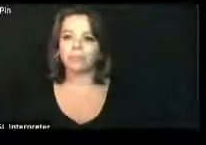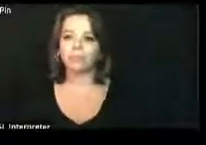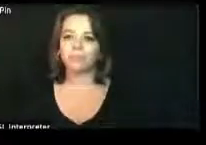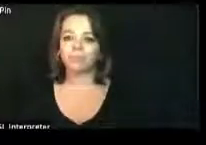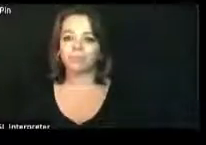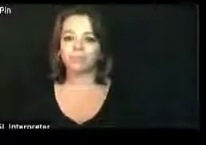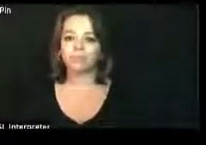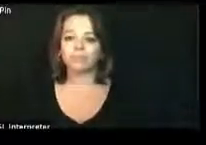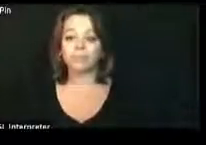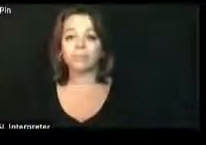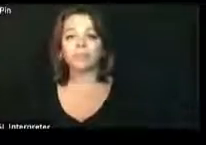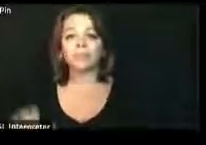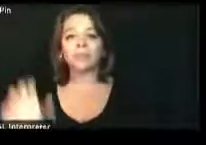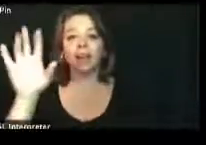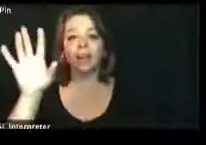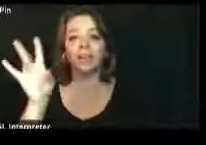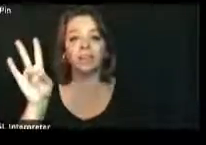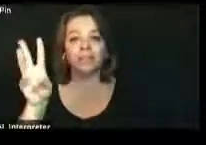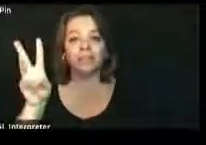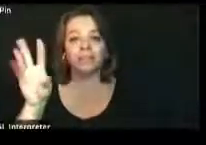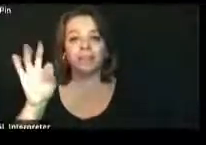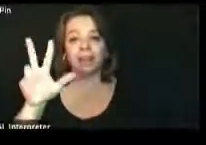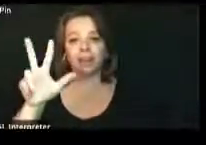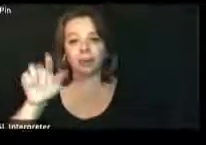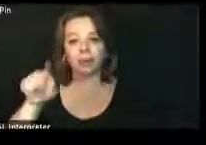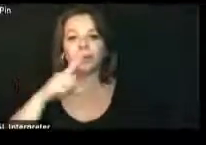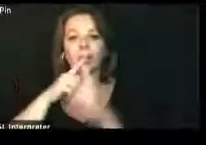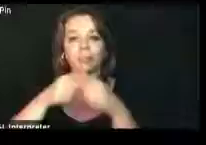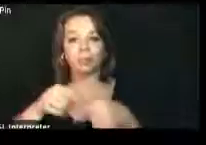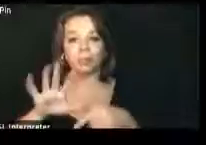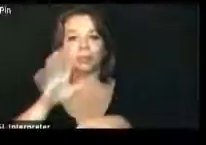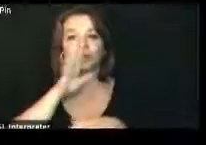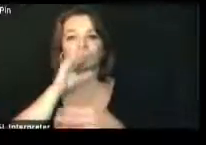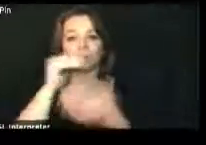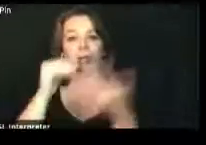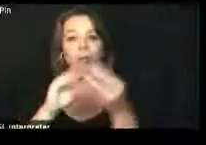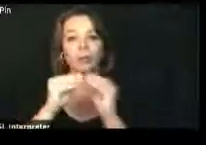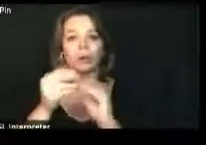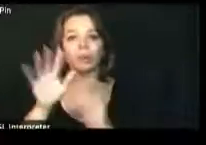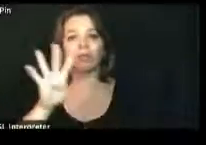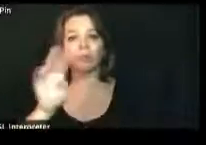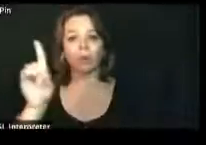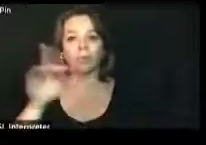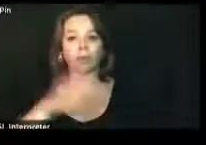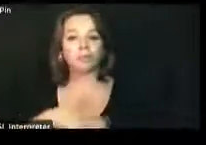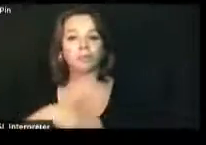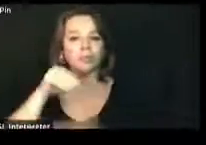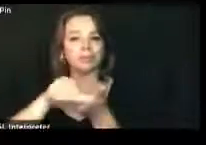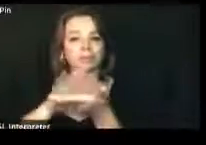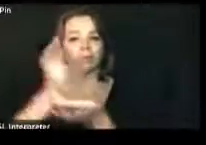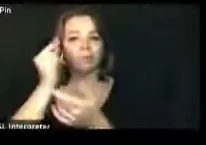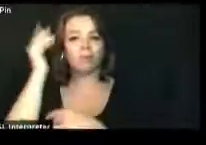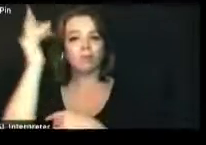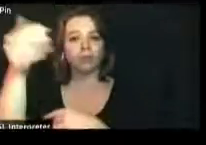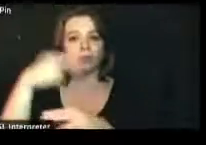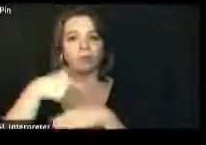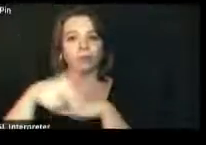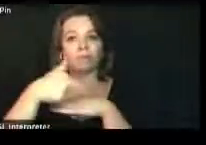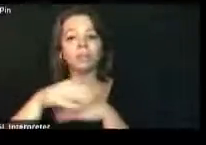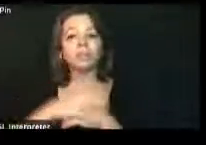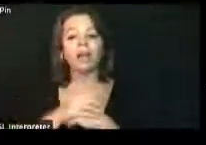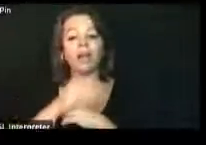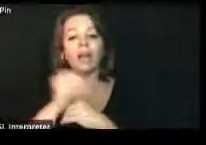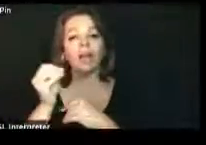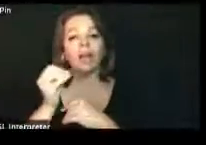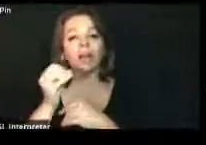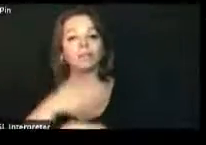Caller 7693, you are unmuted. Your speaker order number will be 41, if you'll please make note of that for future reference. And if you'll please let the mapper know